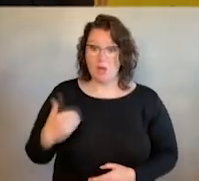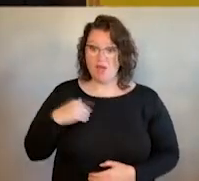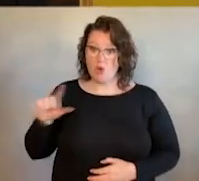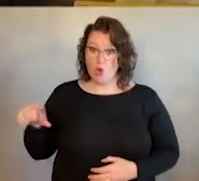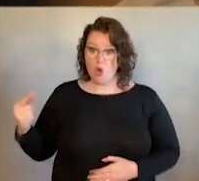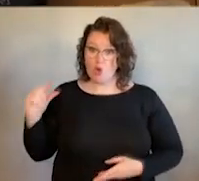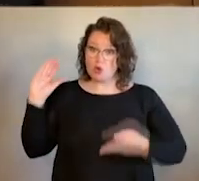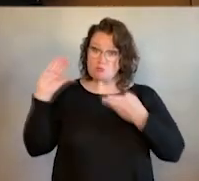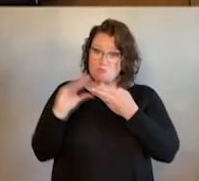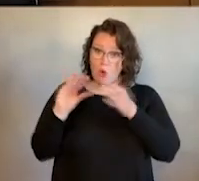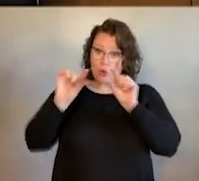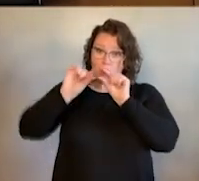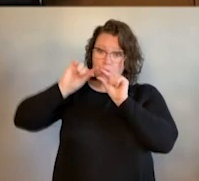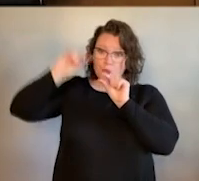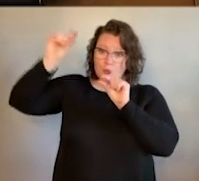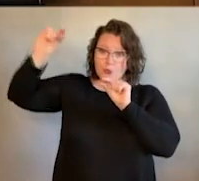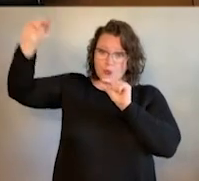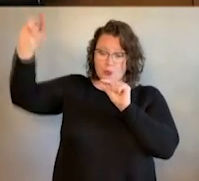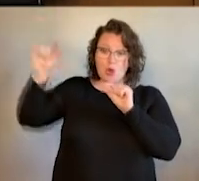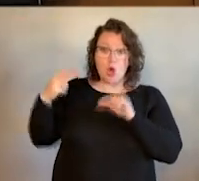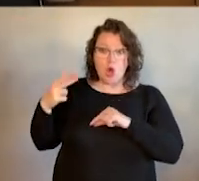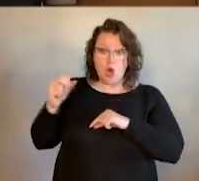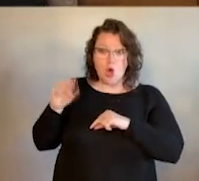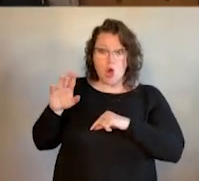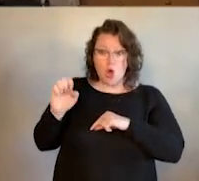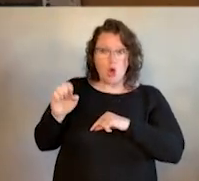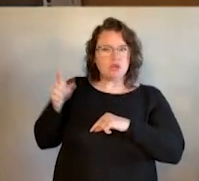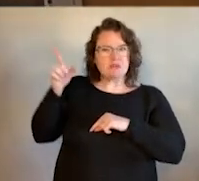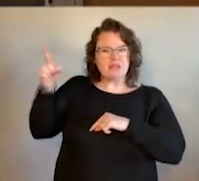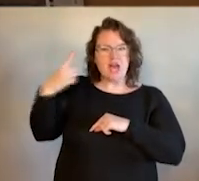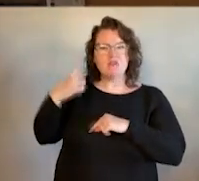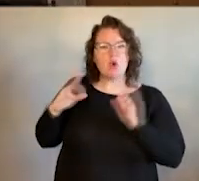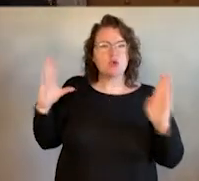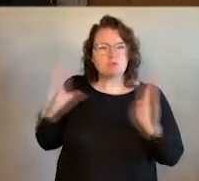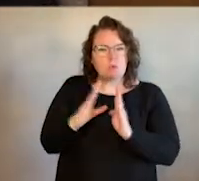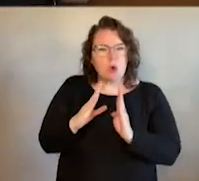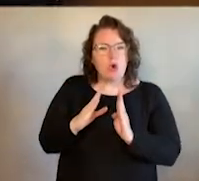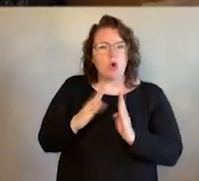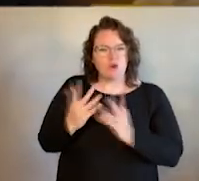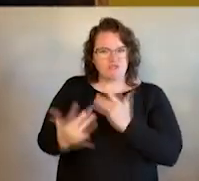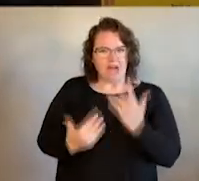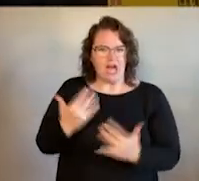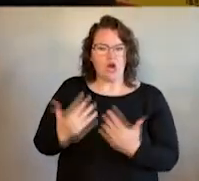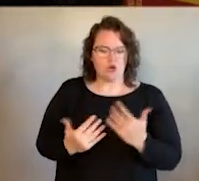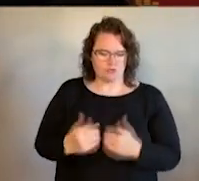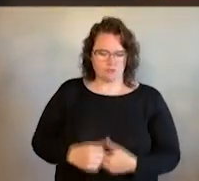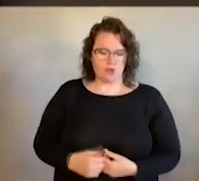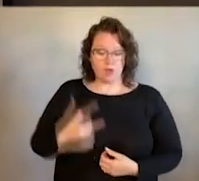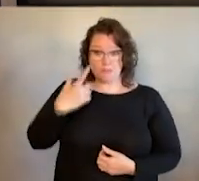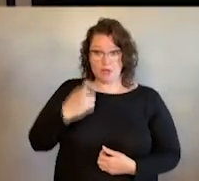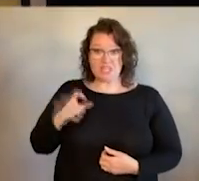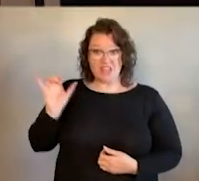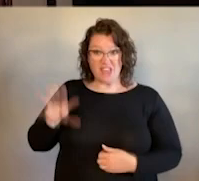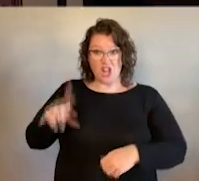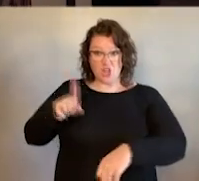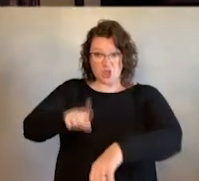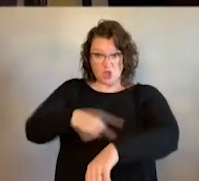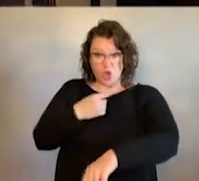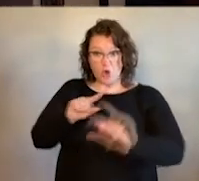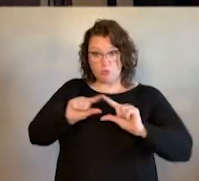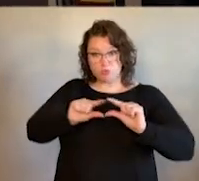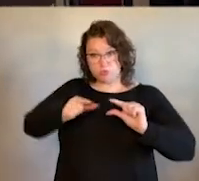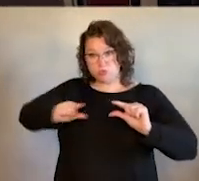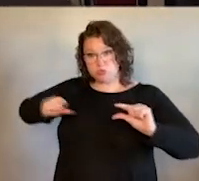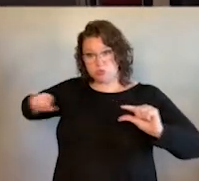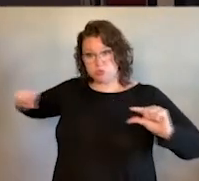hose here when we have a small fire that we don't have to pull all of that hose out. Because when you pull that hose out, it's